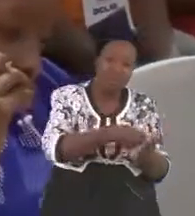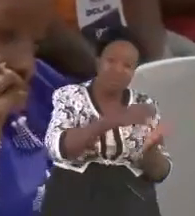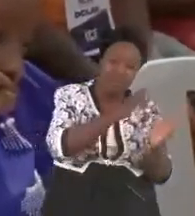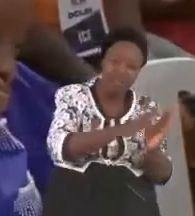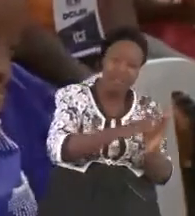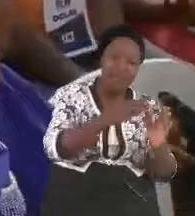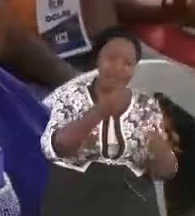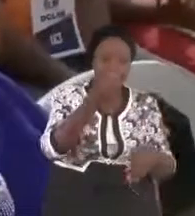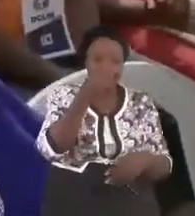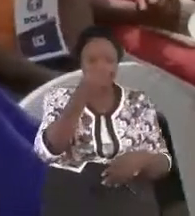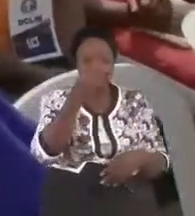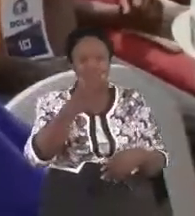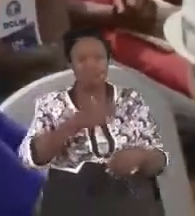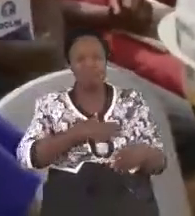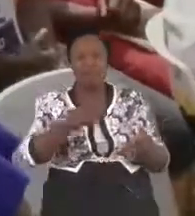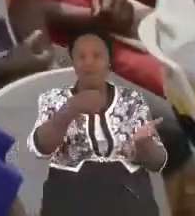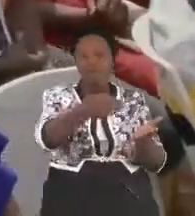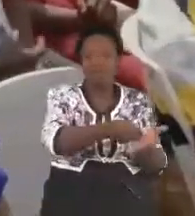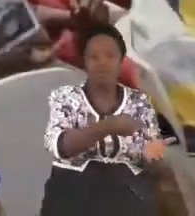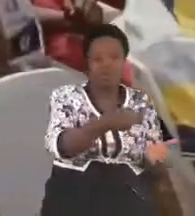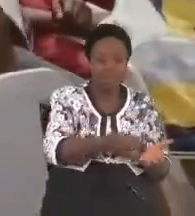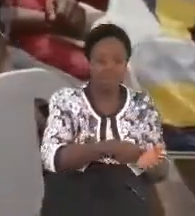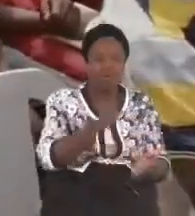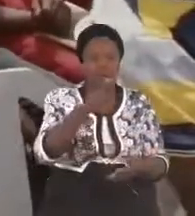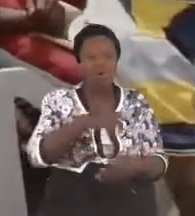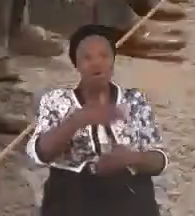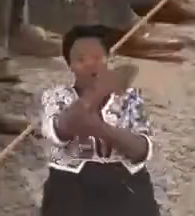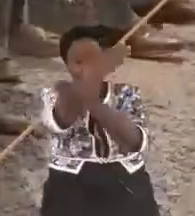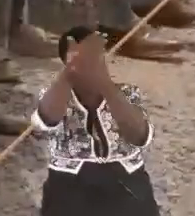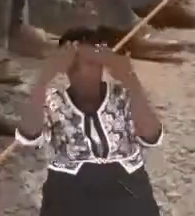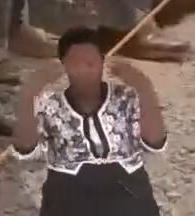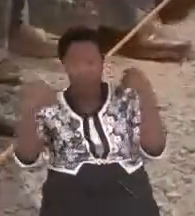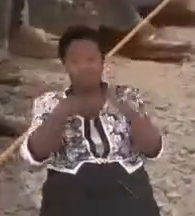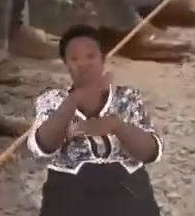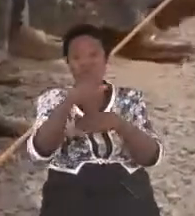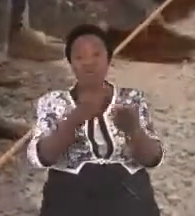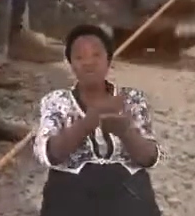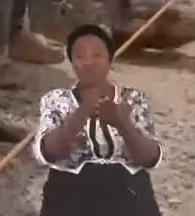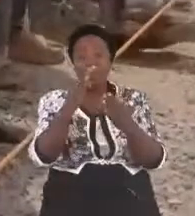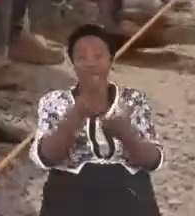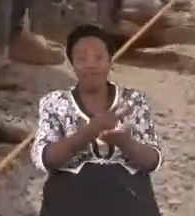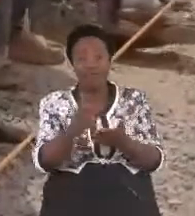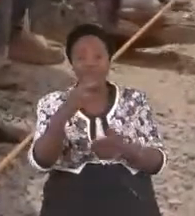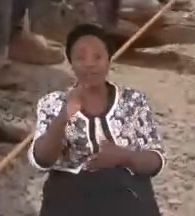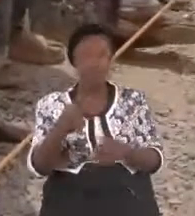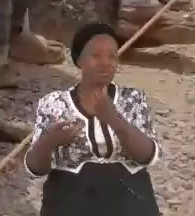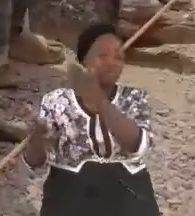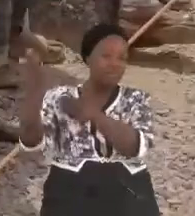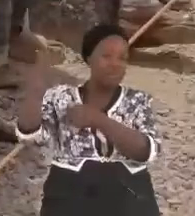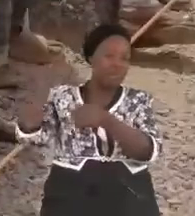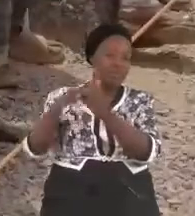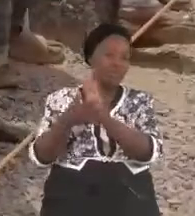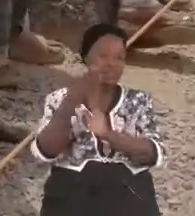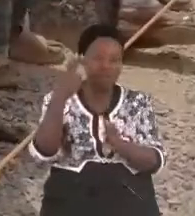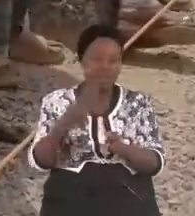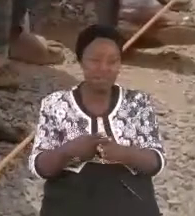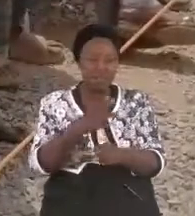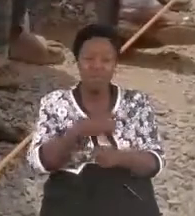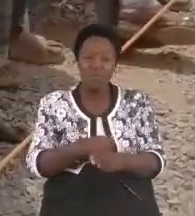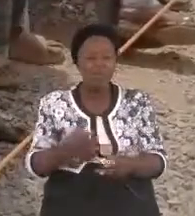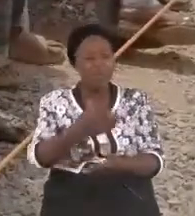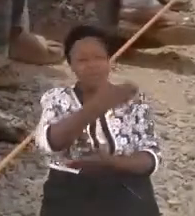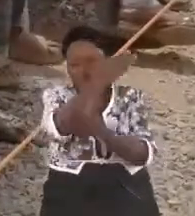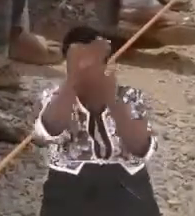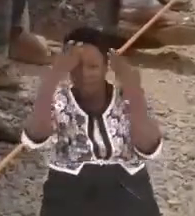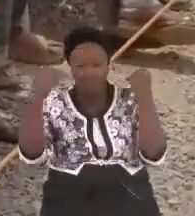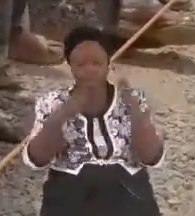forget all your failures of the past. He'll forget all your wumbling of the past.